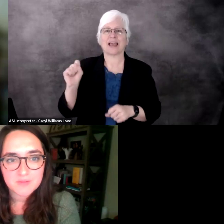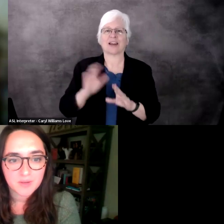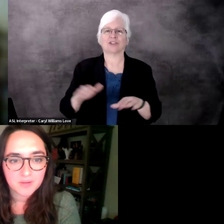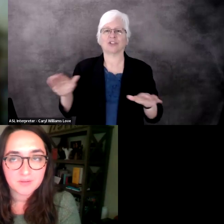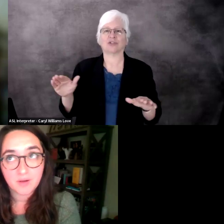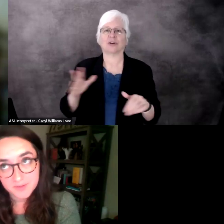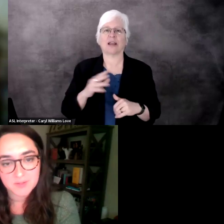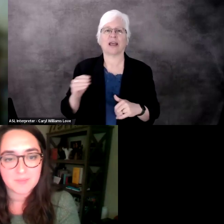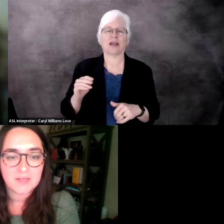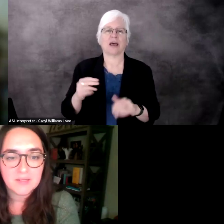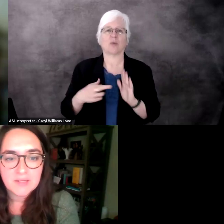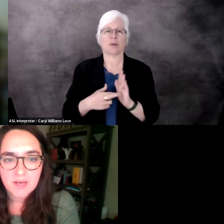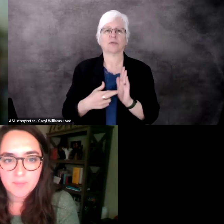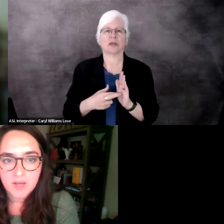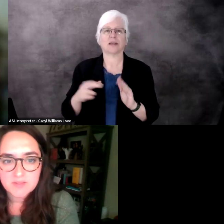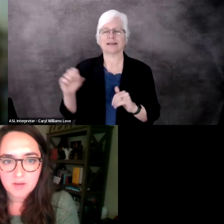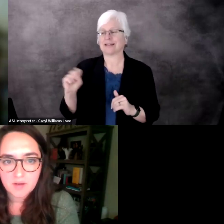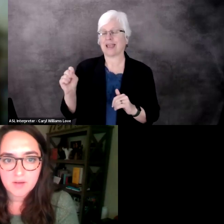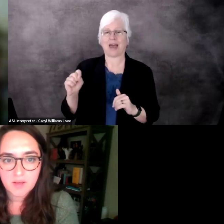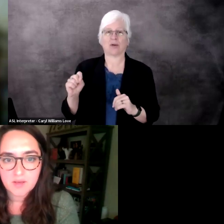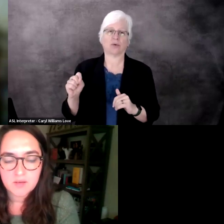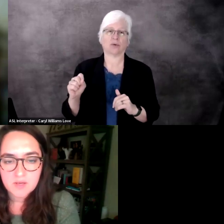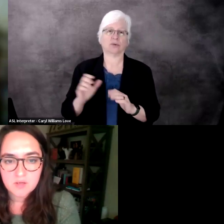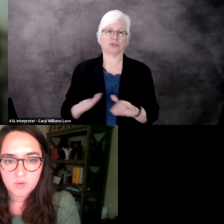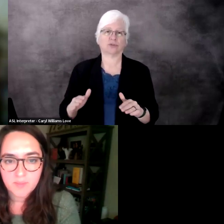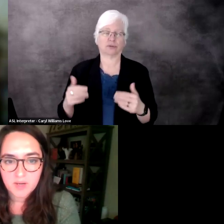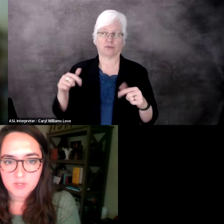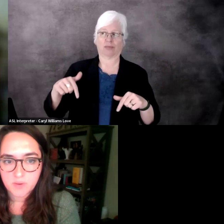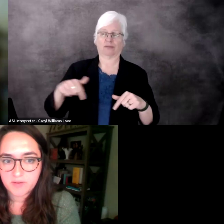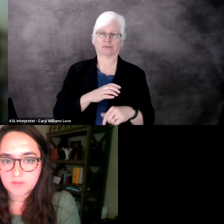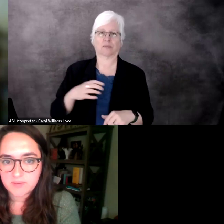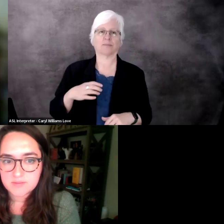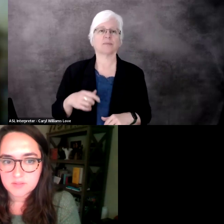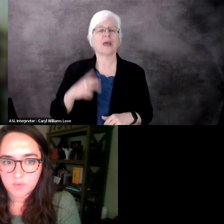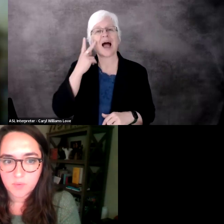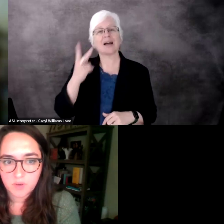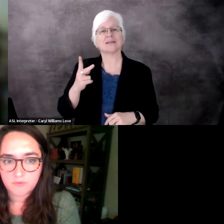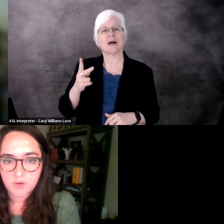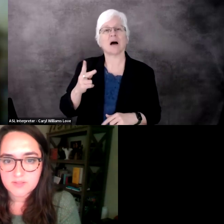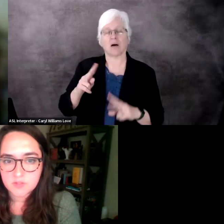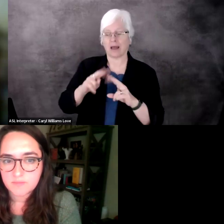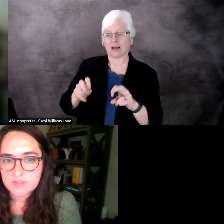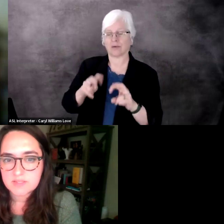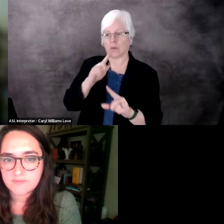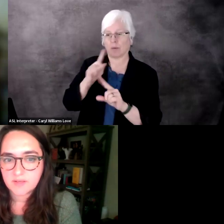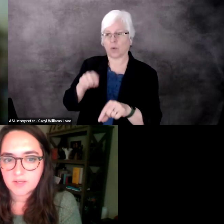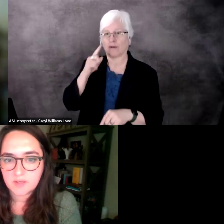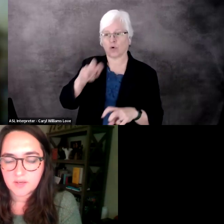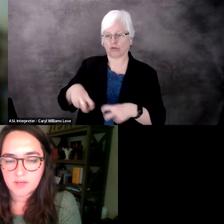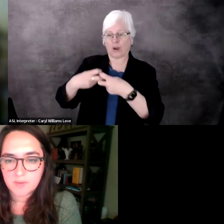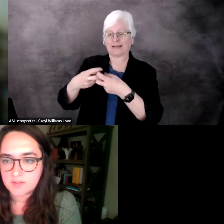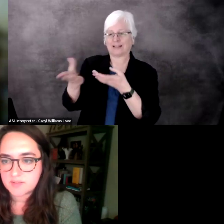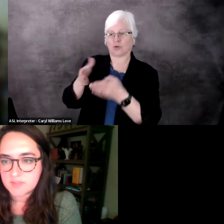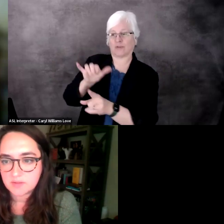Group on this committee. I saw a note about an actuarial analysis and report for crisis services